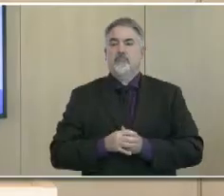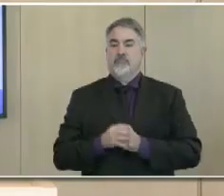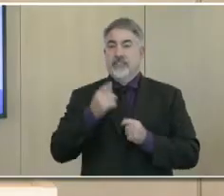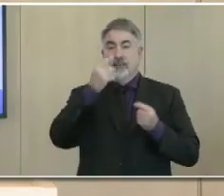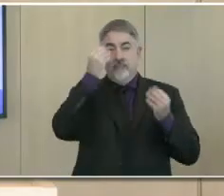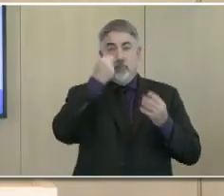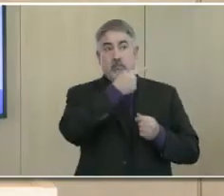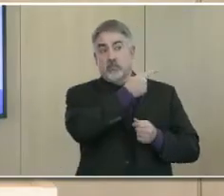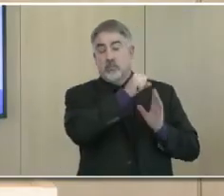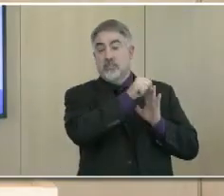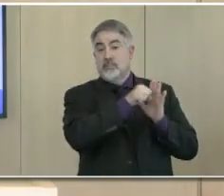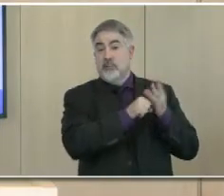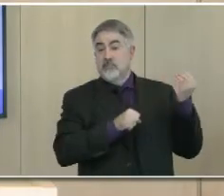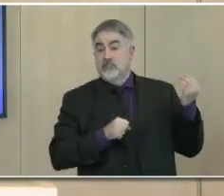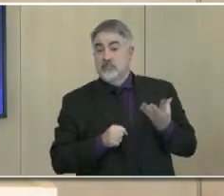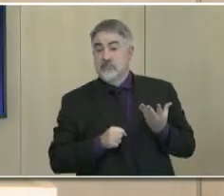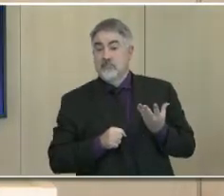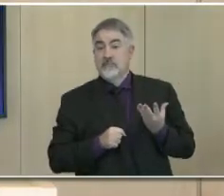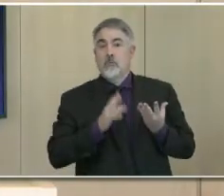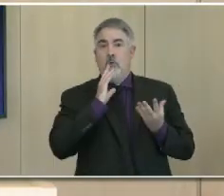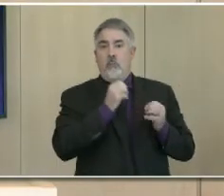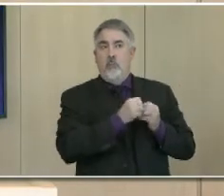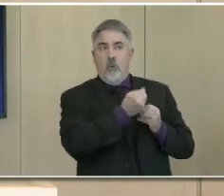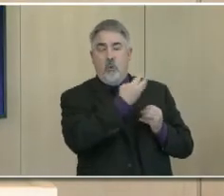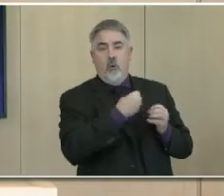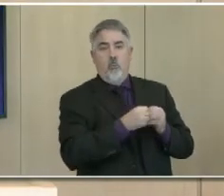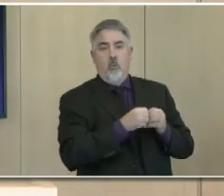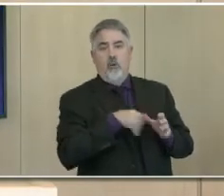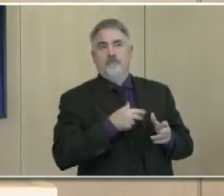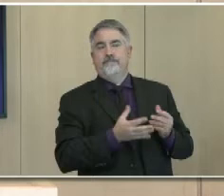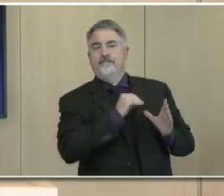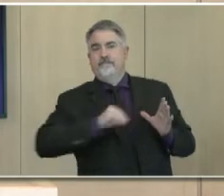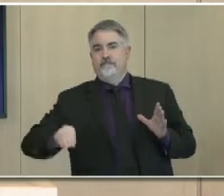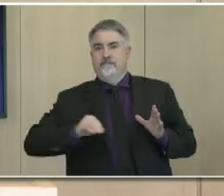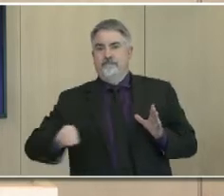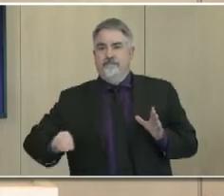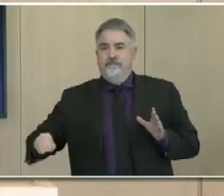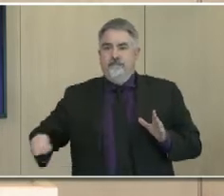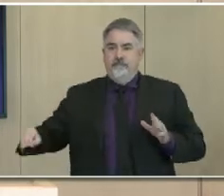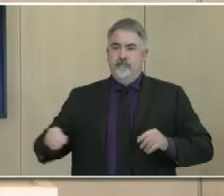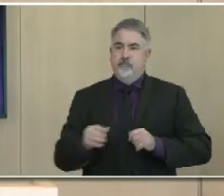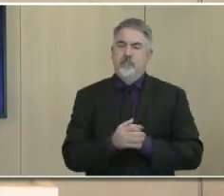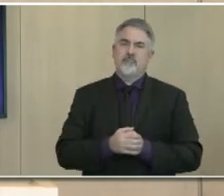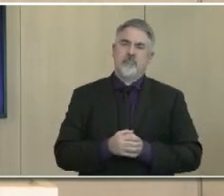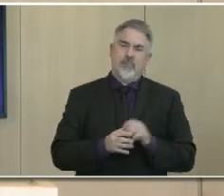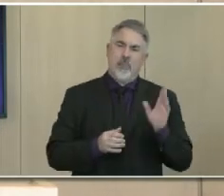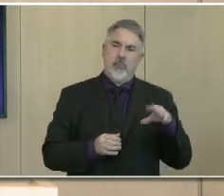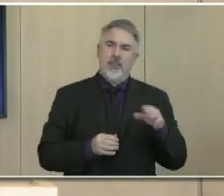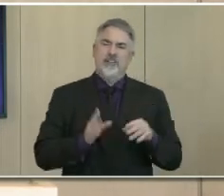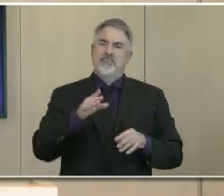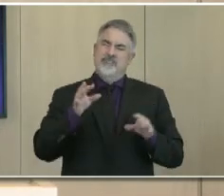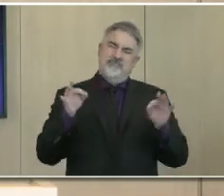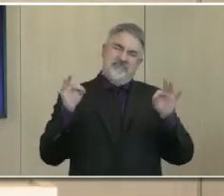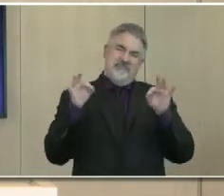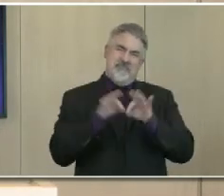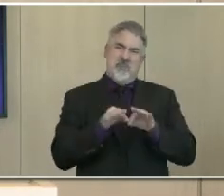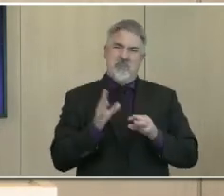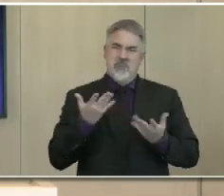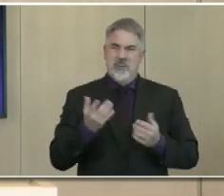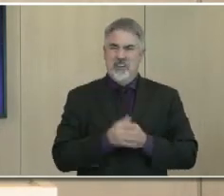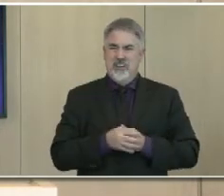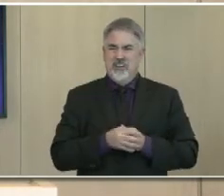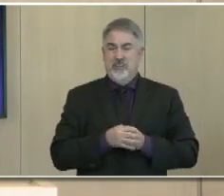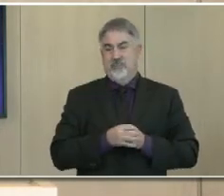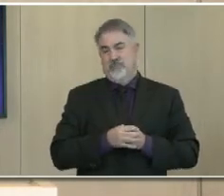to receive from them. The very last point that I want to make is an important one, and that I want to give a